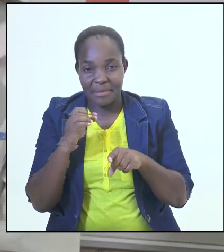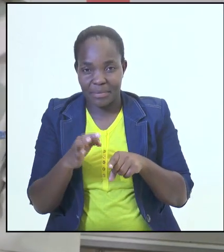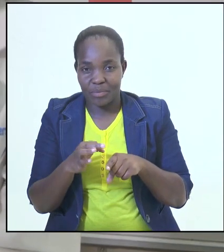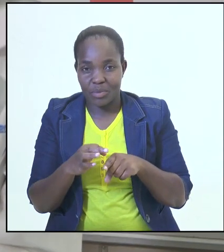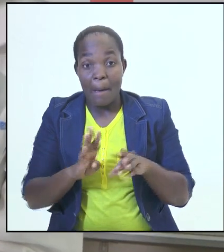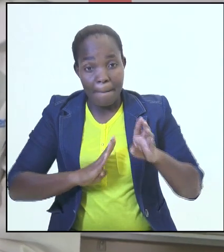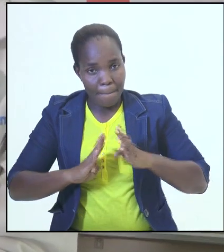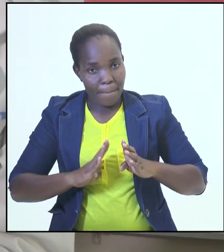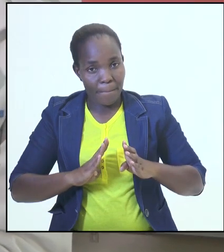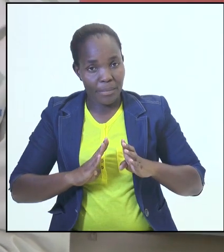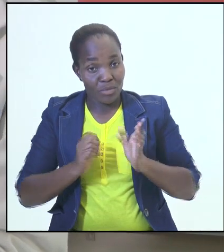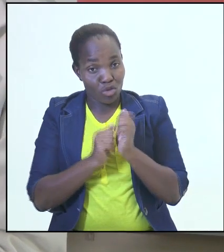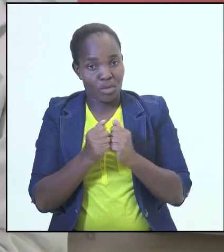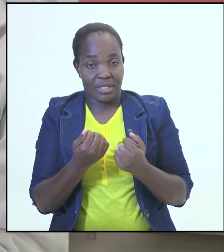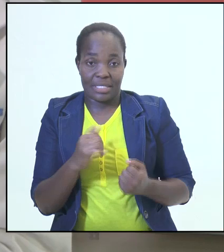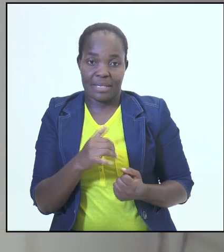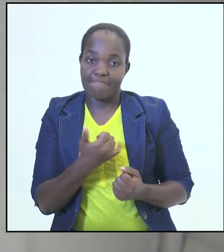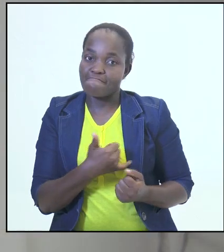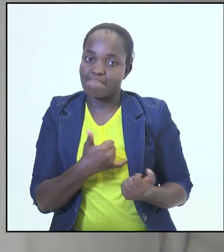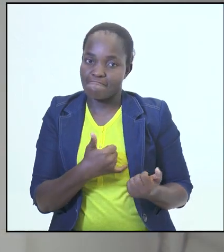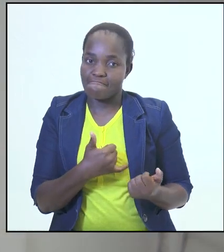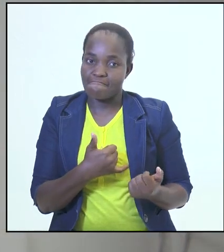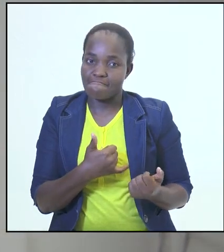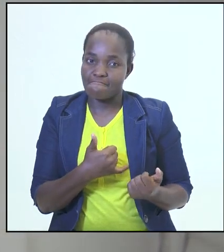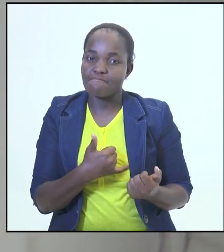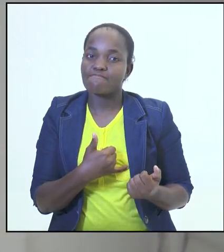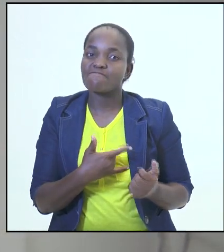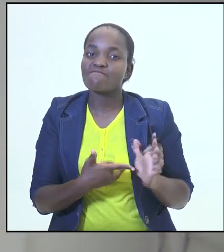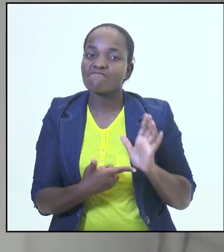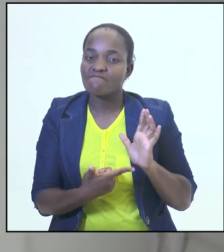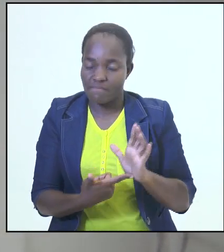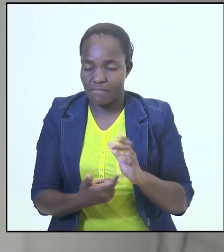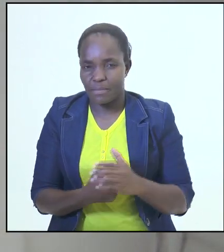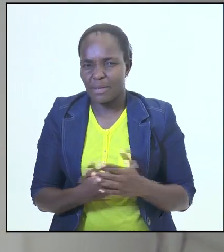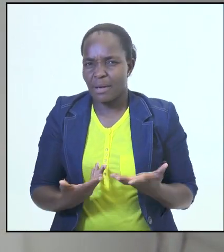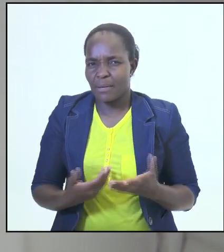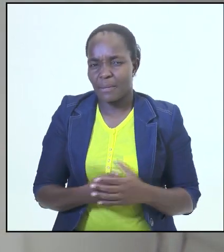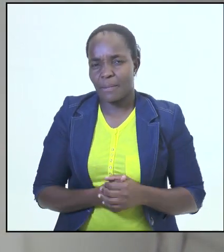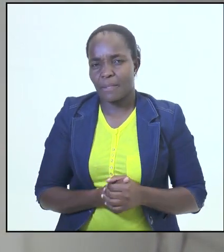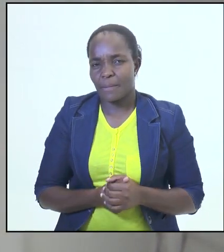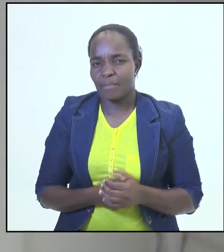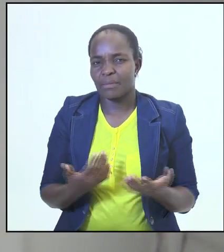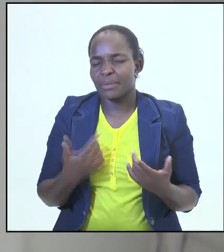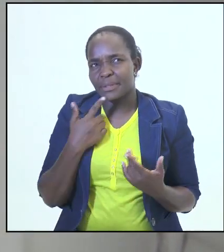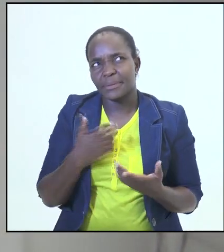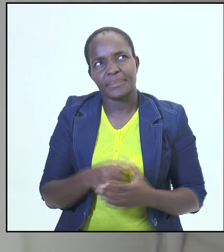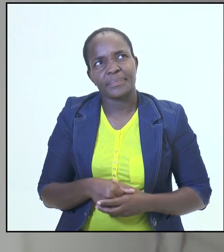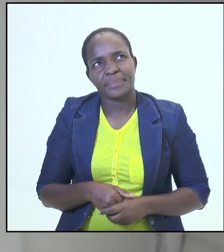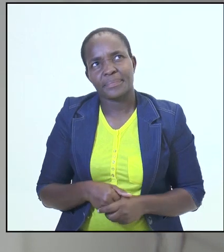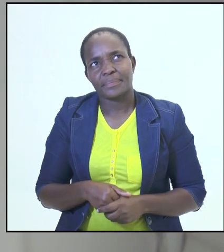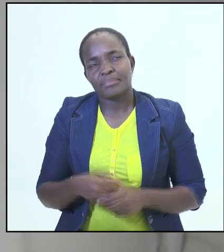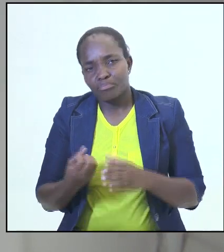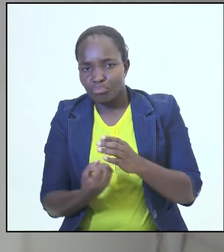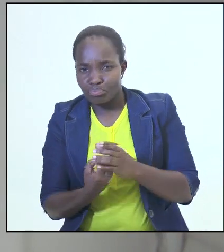Biology is a living subject. Prove? How can one prove that? Let's say the plant